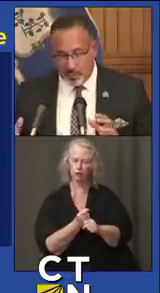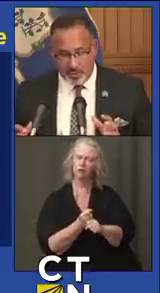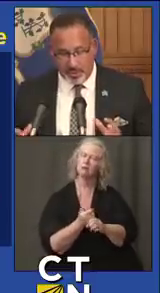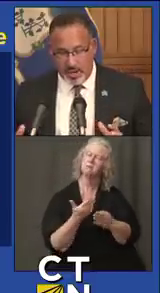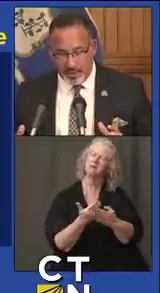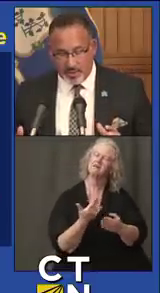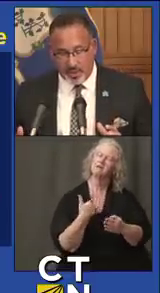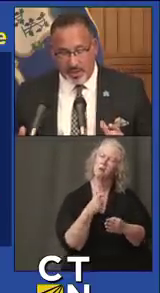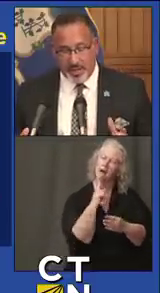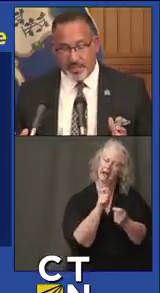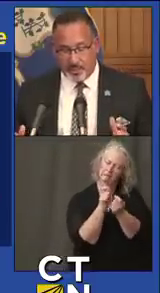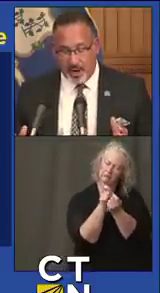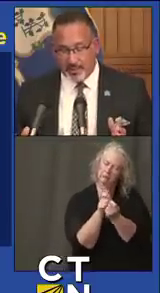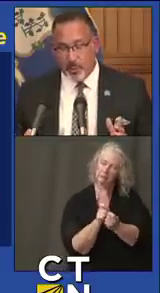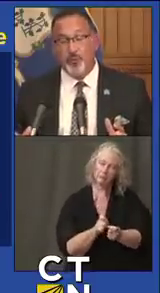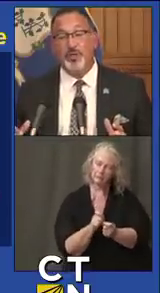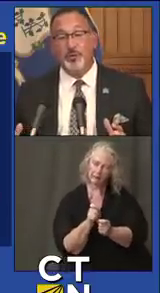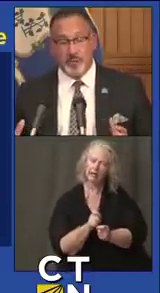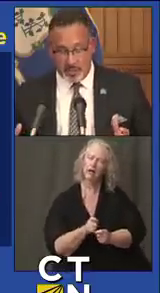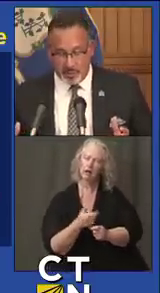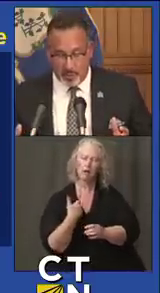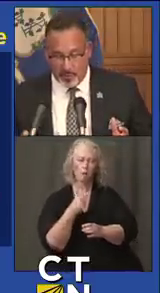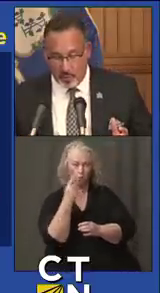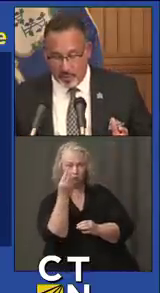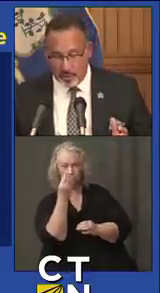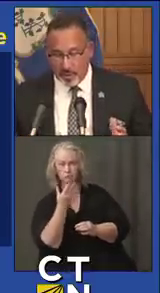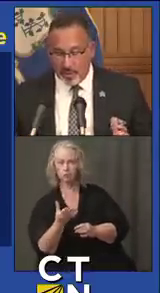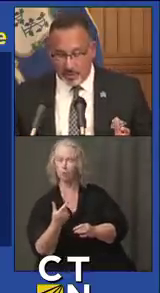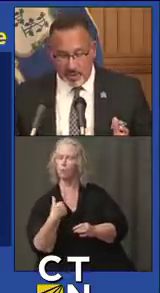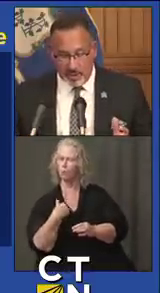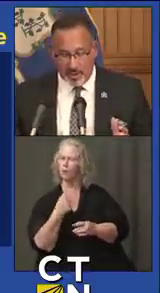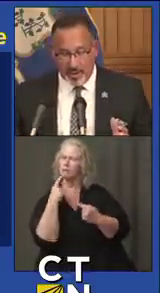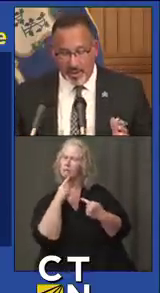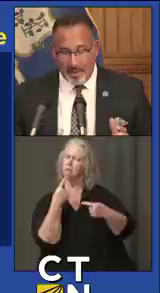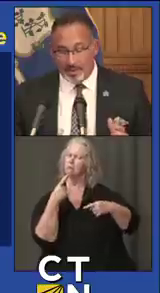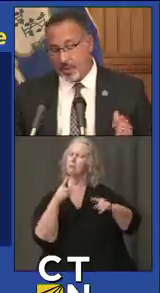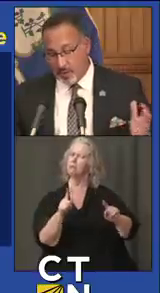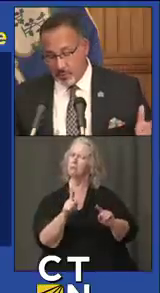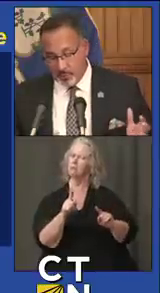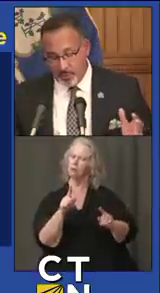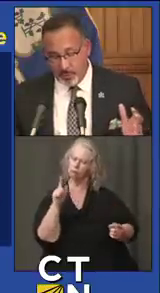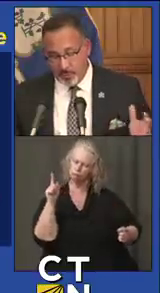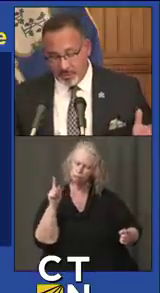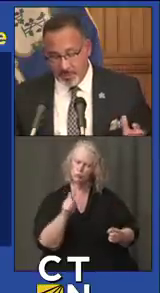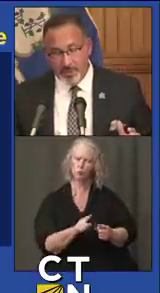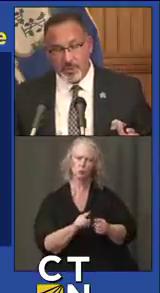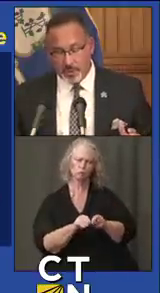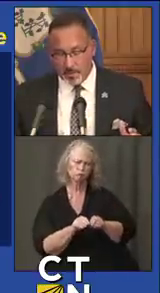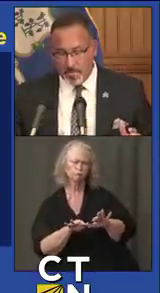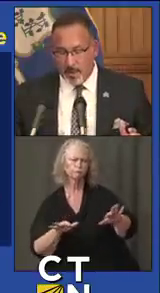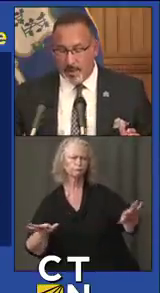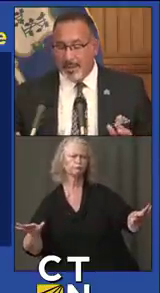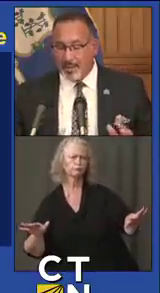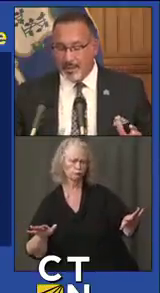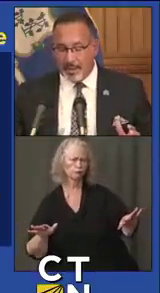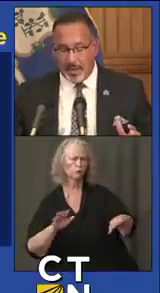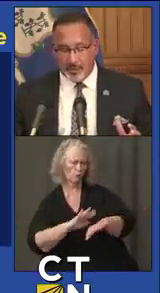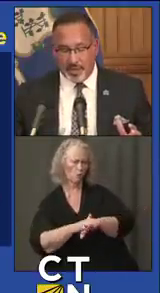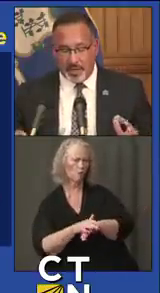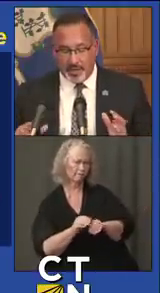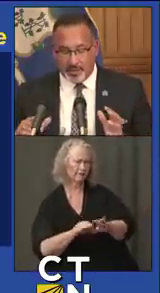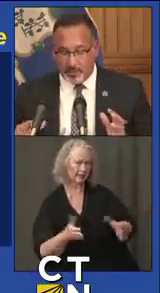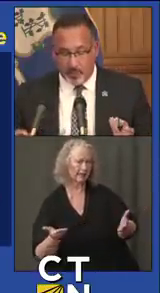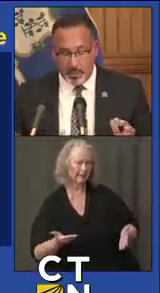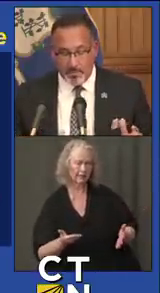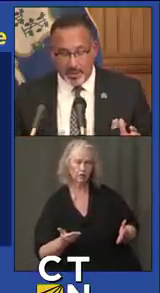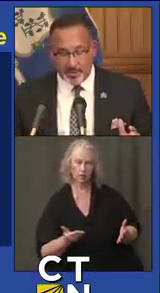it's important to acknowledge that Connecticut's progress with reducing the spread of COVID in Connecticut, as the governor previously mentioned. In many indicators,